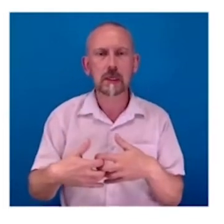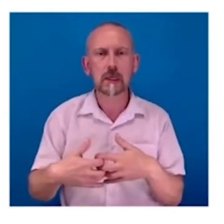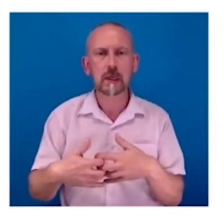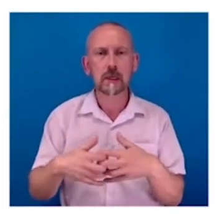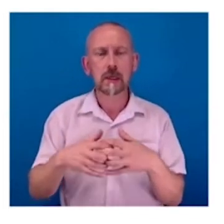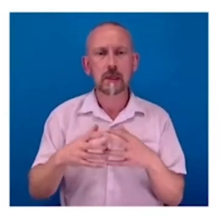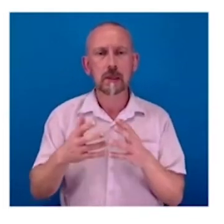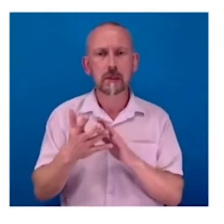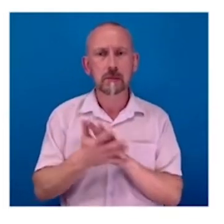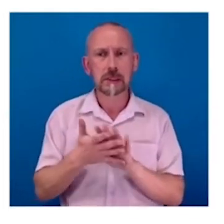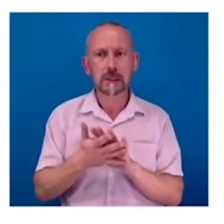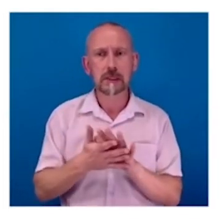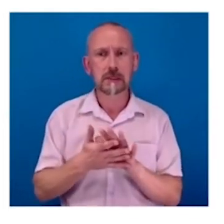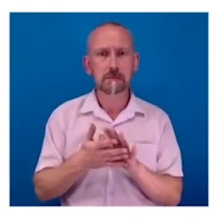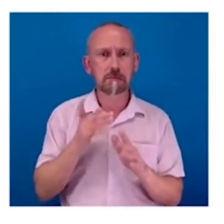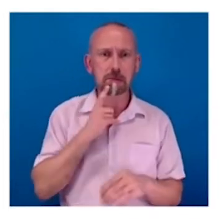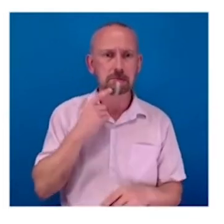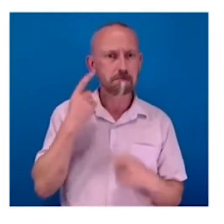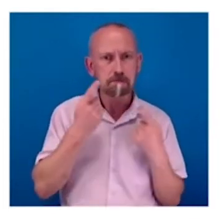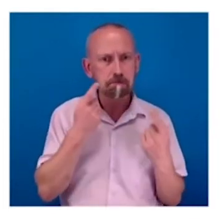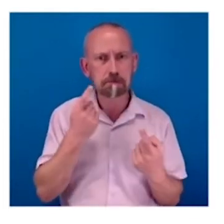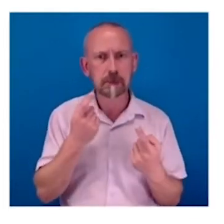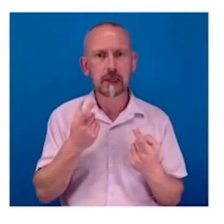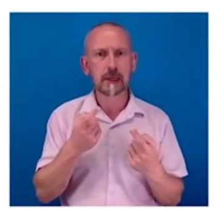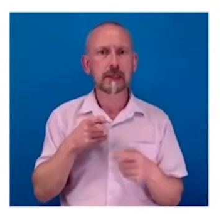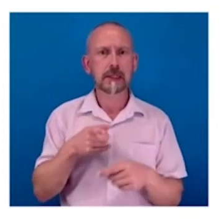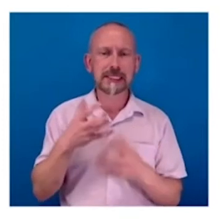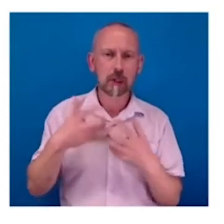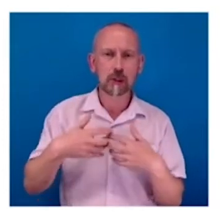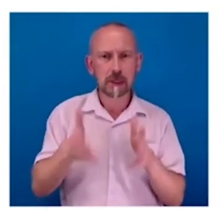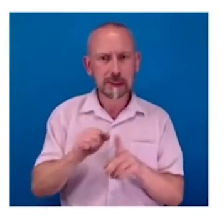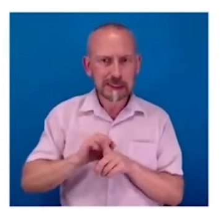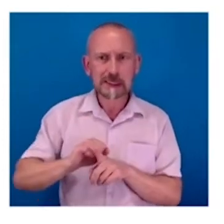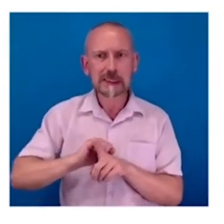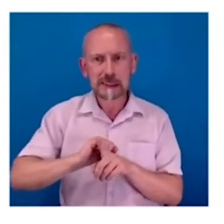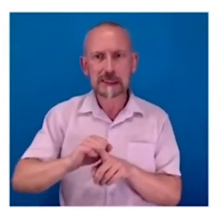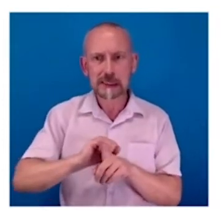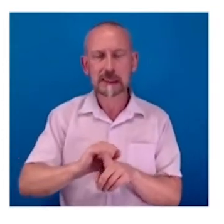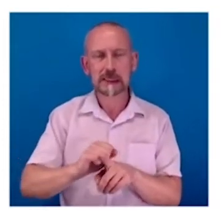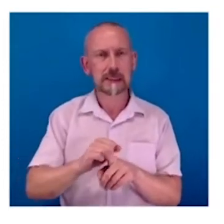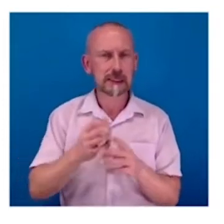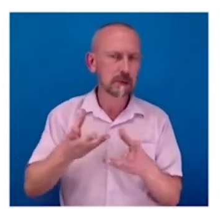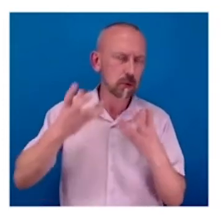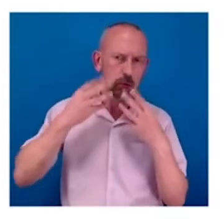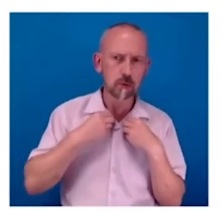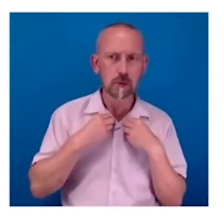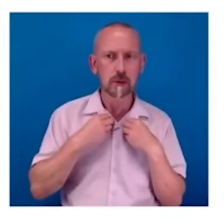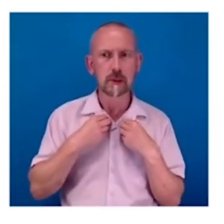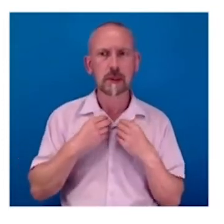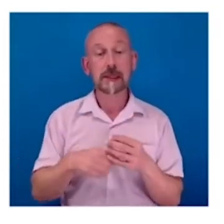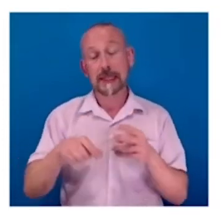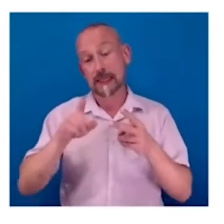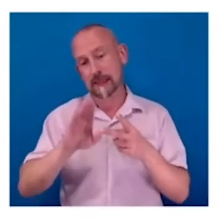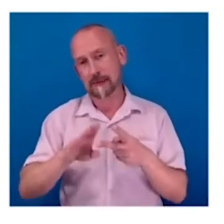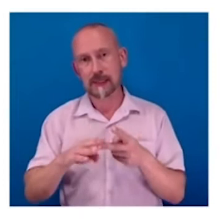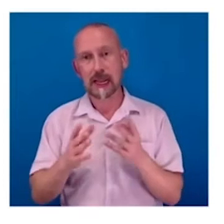very useful, again, we will still maintain the gap. So we have to deal with all the issues. And the last thing I want to say is